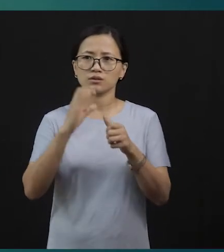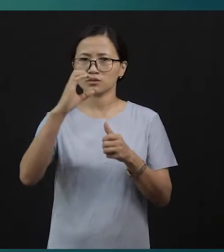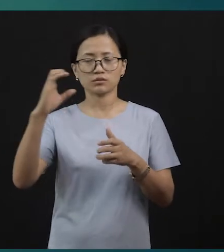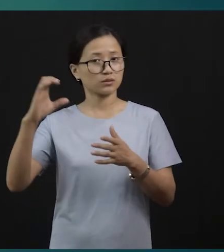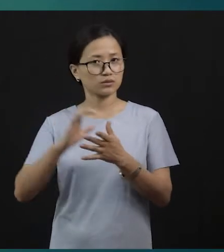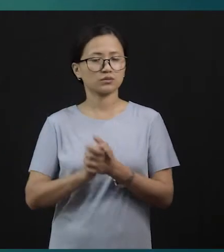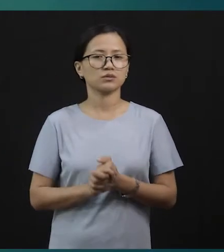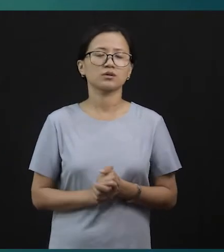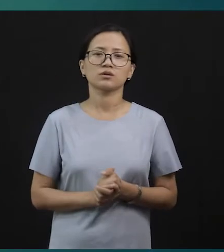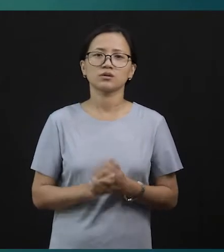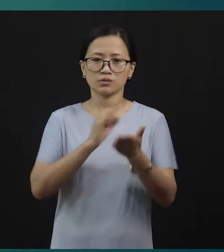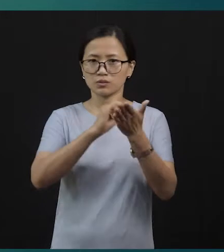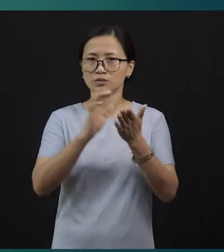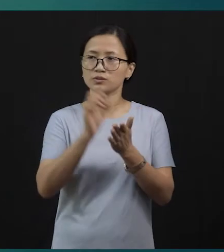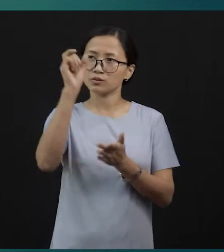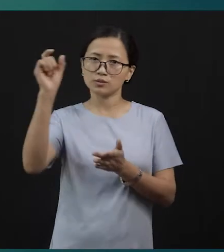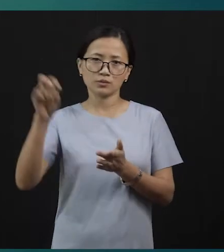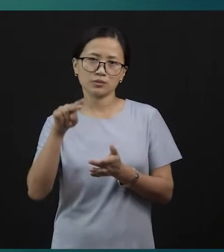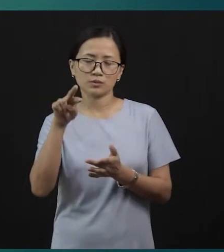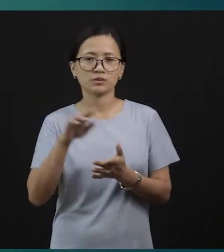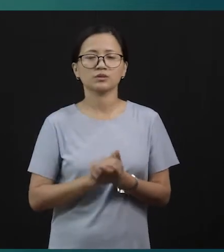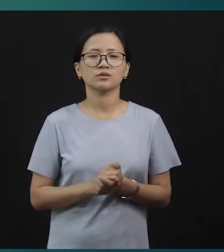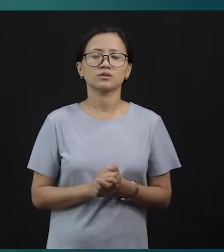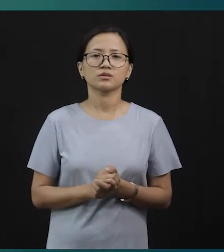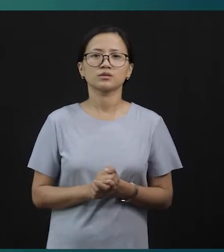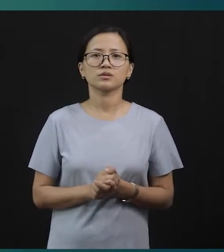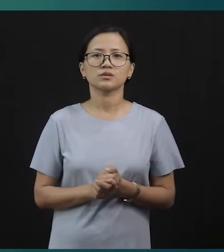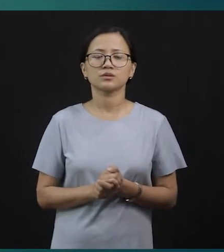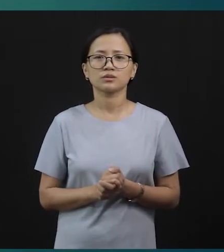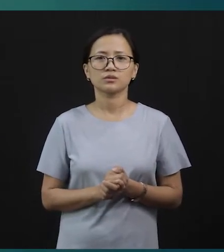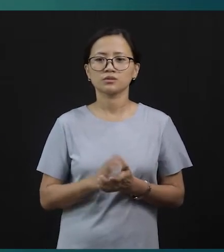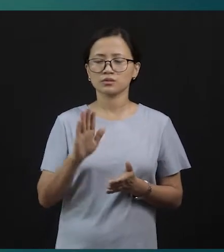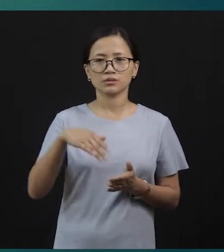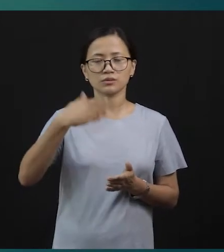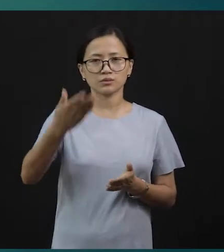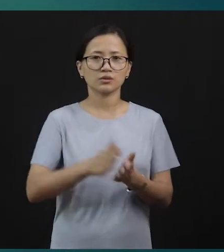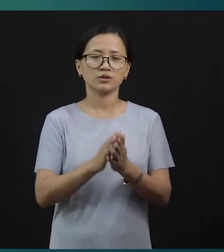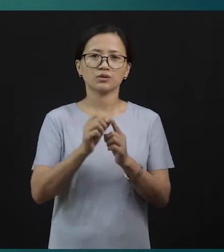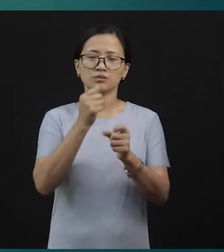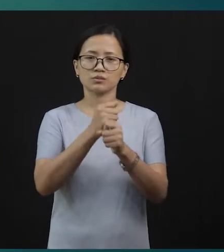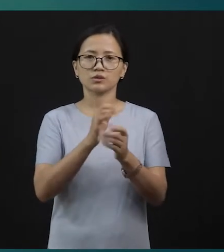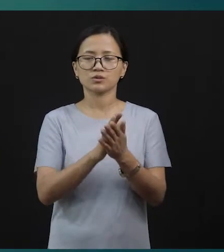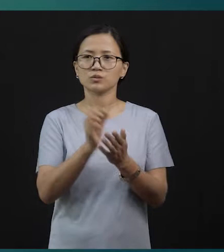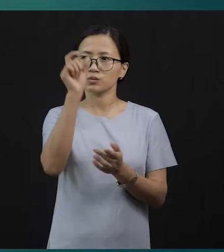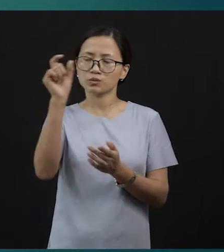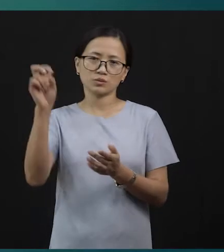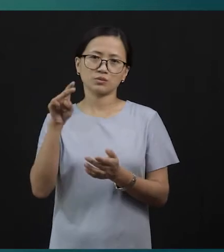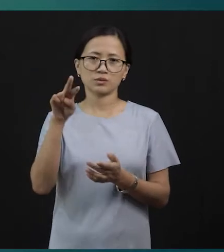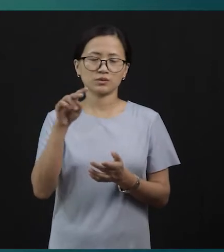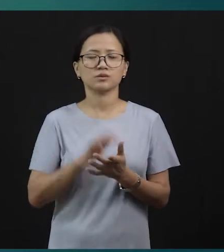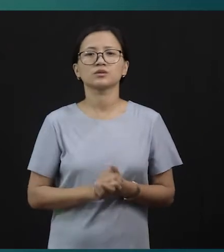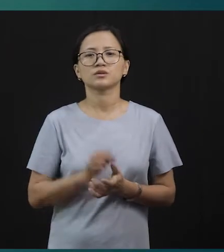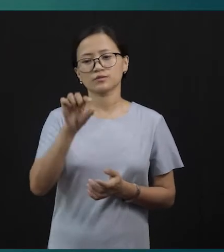what is an account? We already read in the word meanings. If you are still unaware, you can always go to the page where the word meanings are. It will